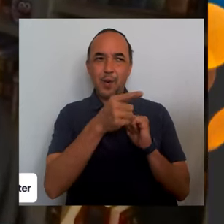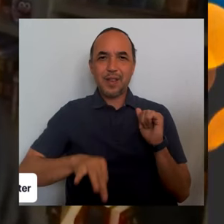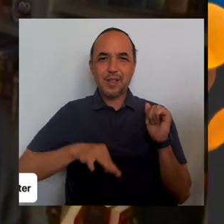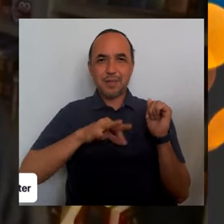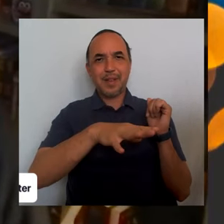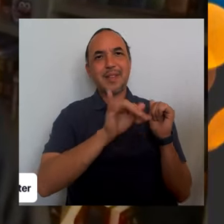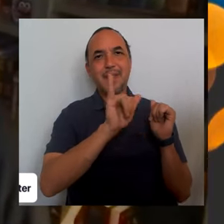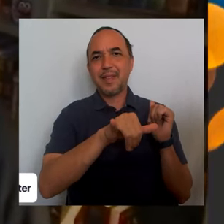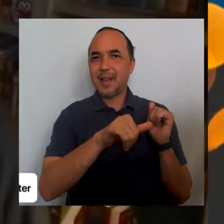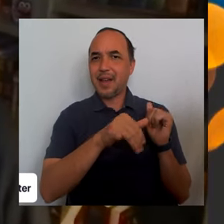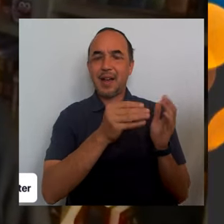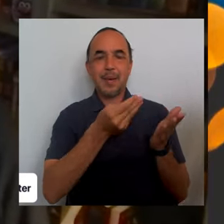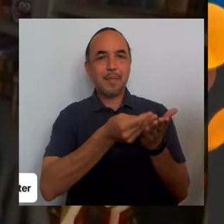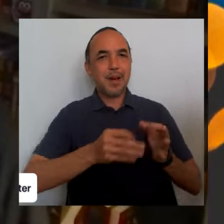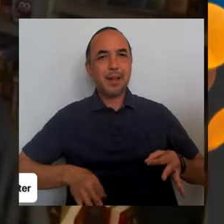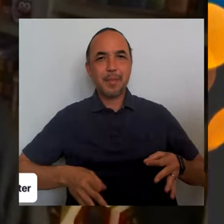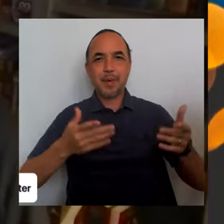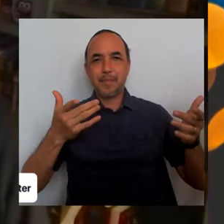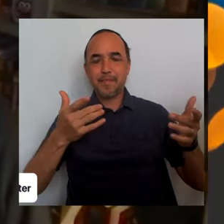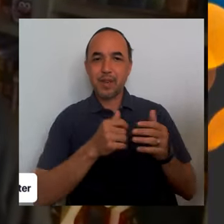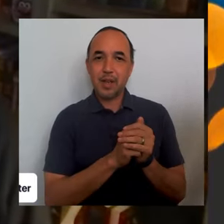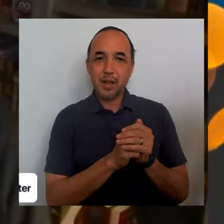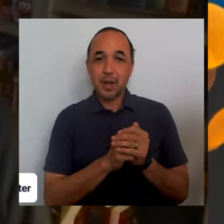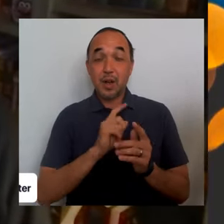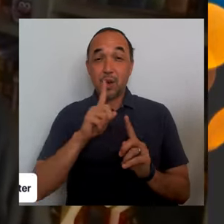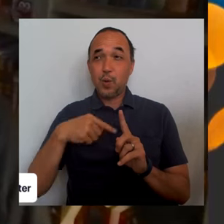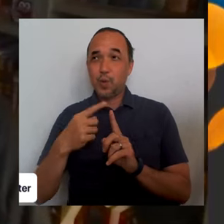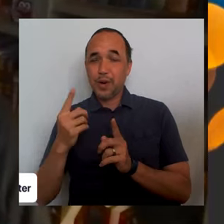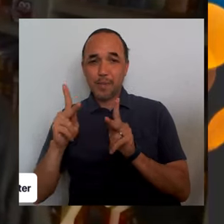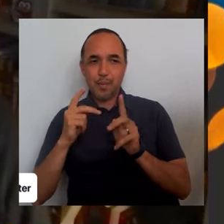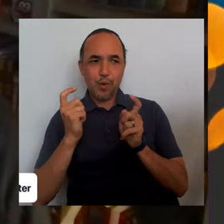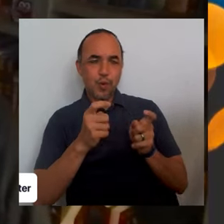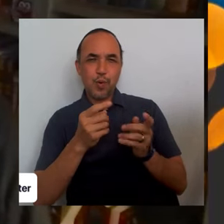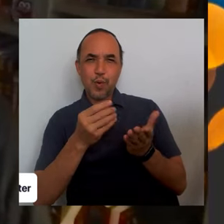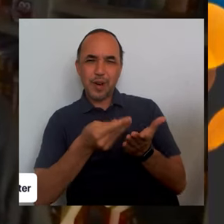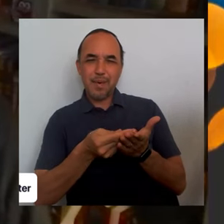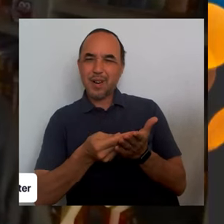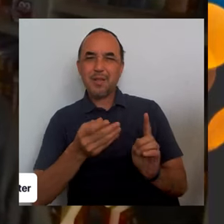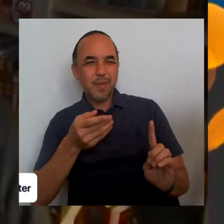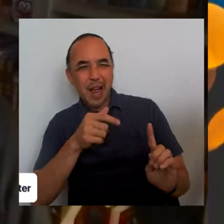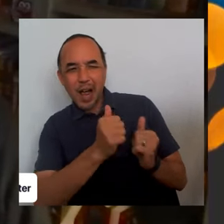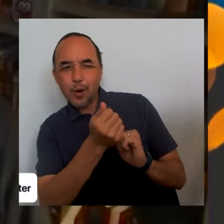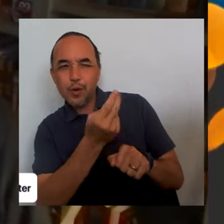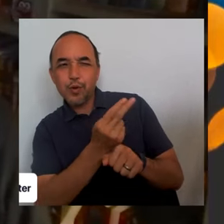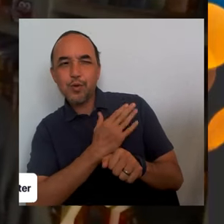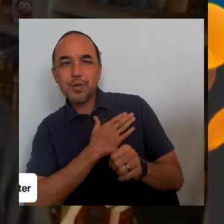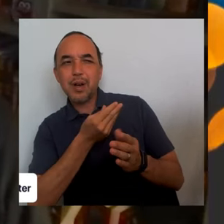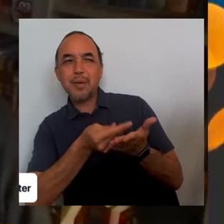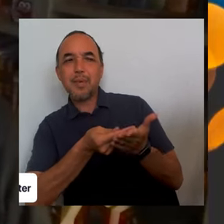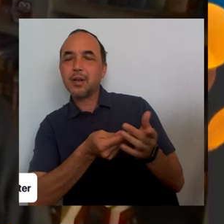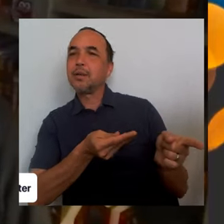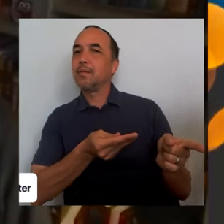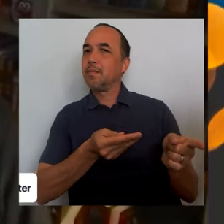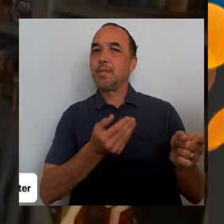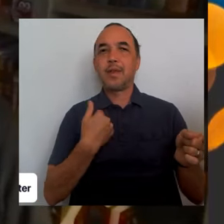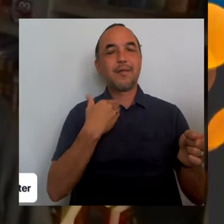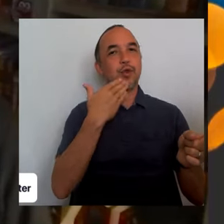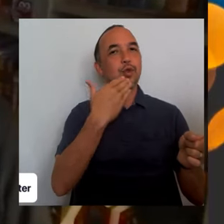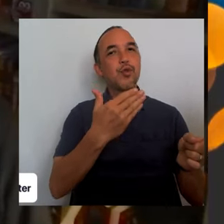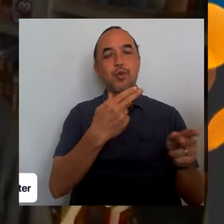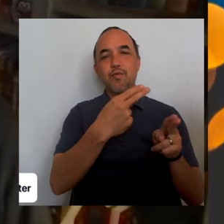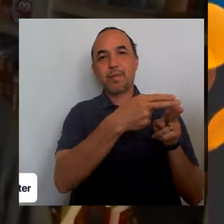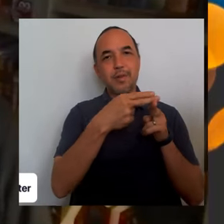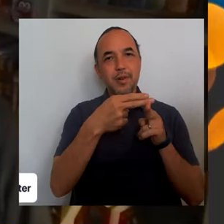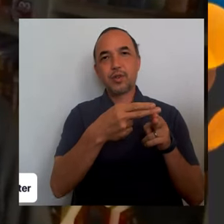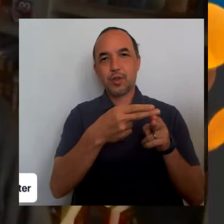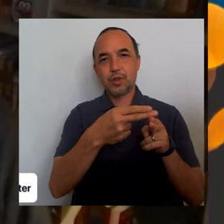used. And when it comes to donating, I know that's always a question, but they have a great a track